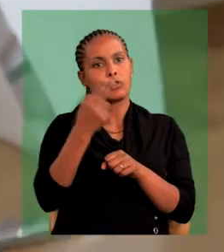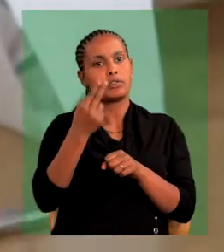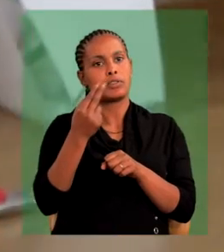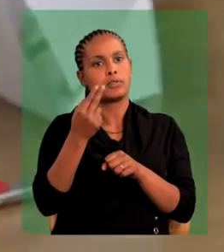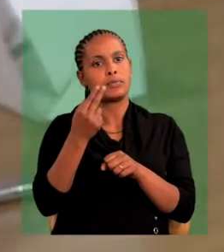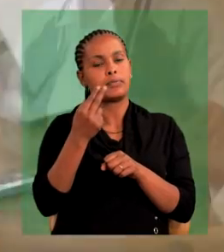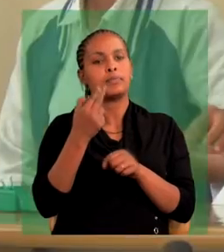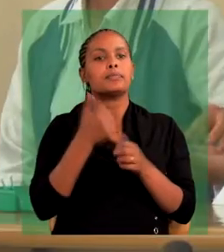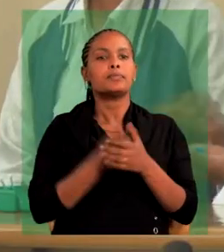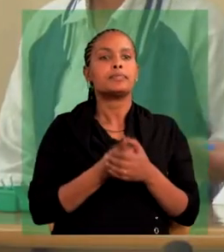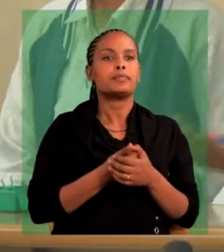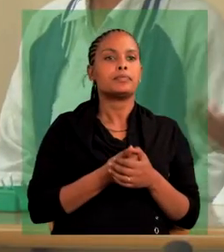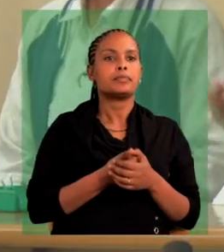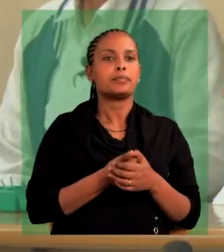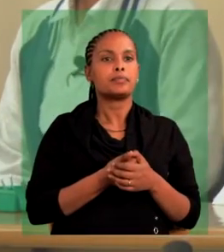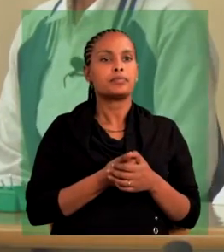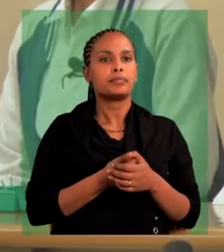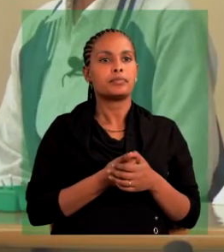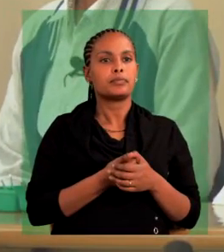but